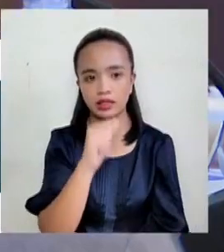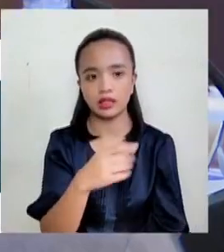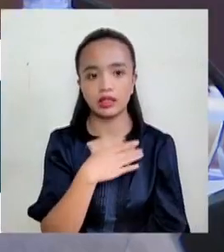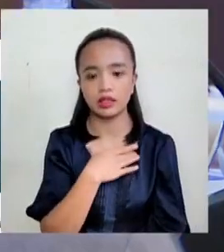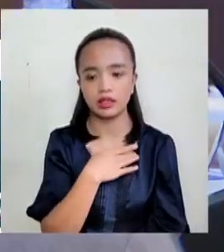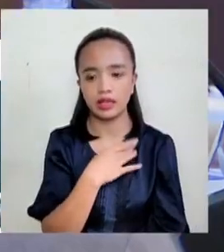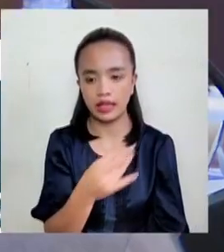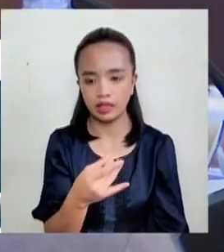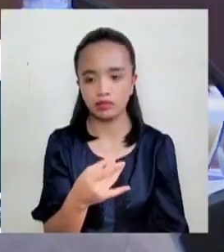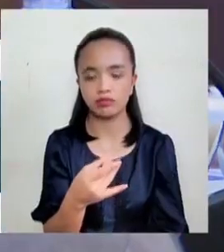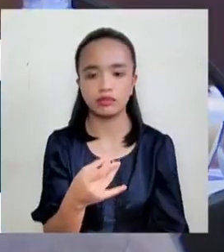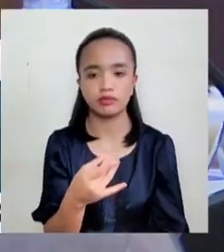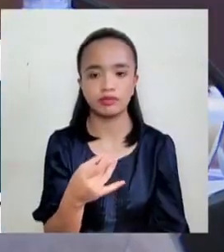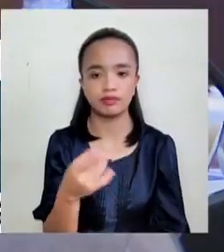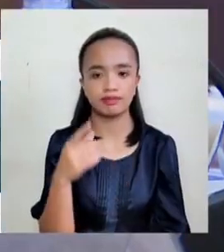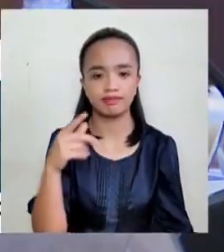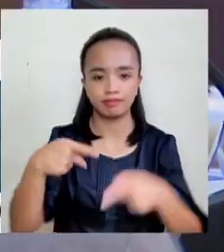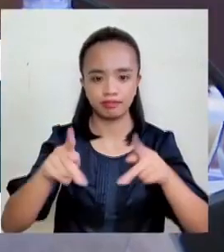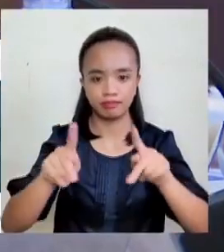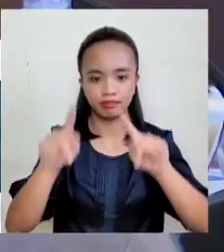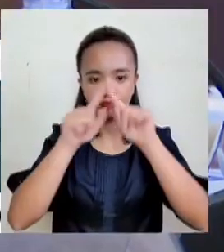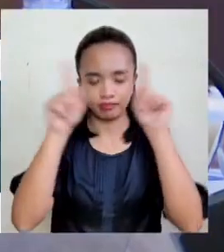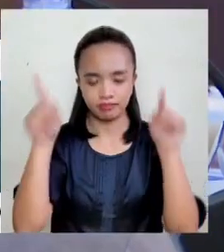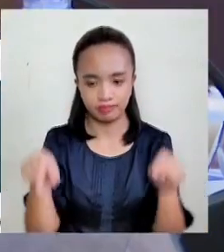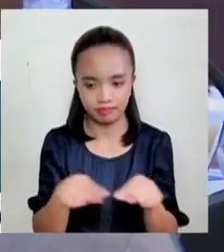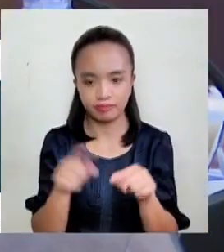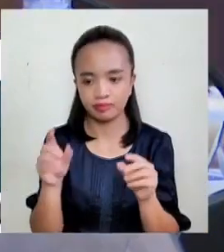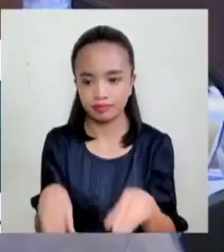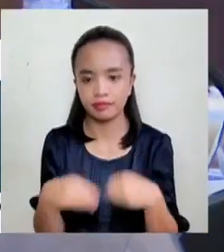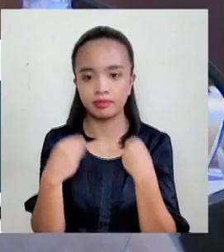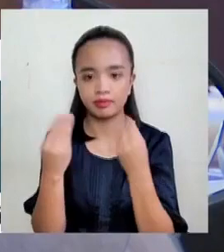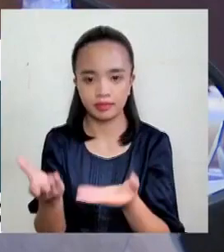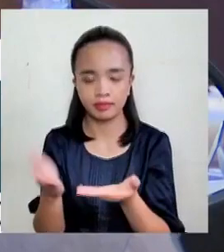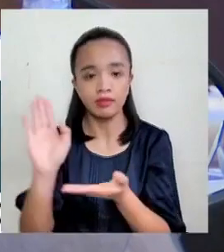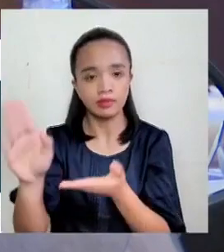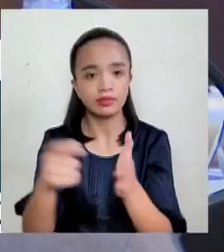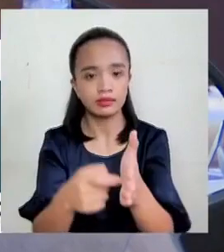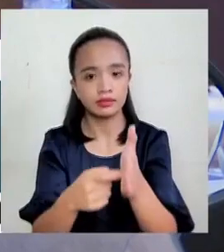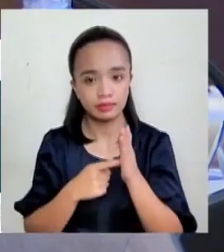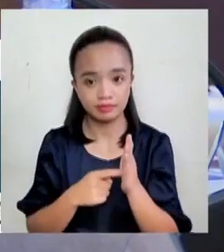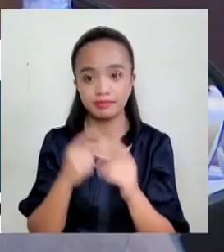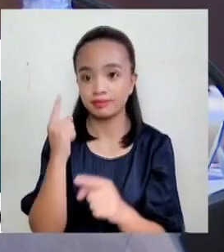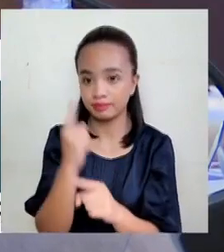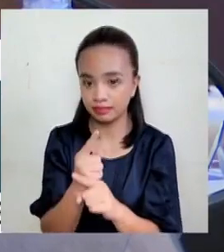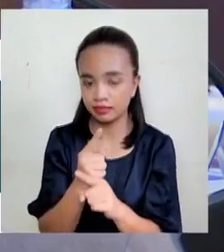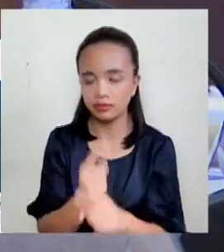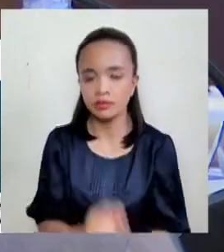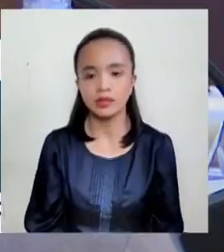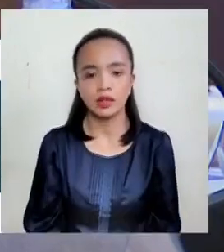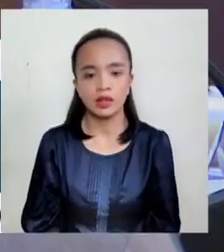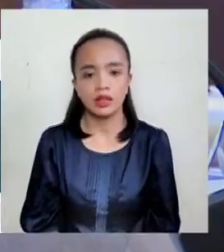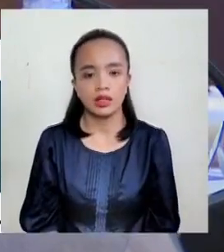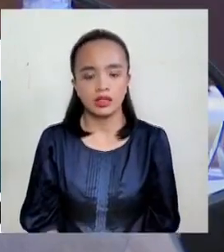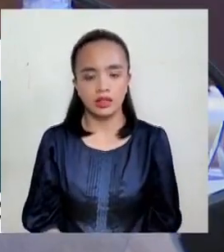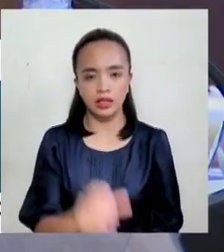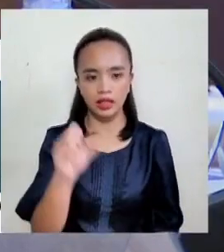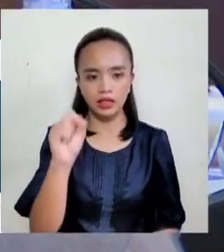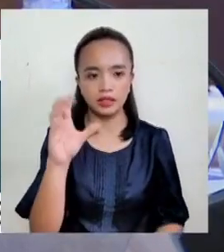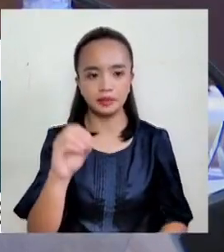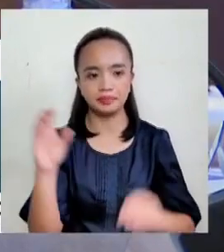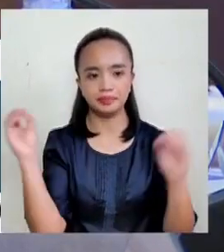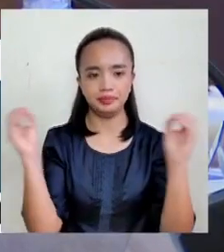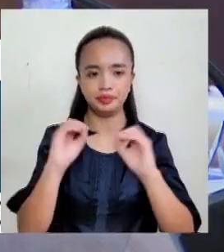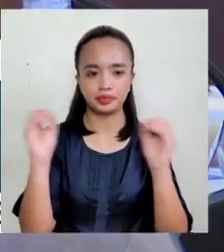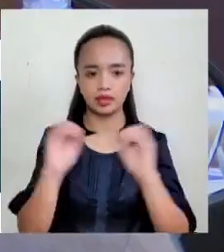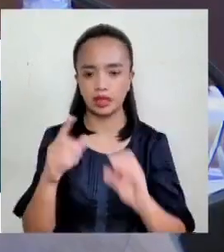you know, permits that were issued to them upon their request. Diba? So, then yun, wala rin ho akong alam